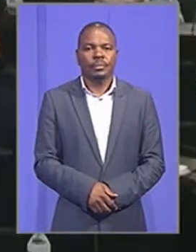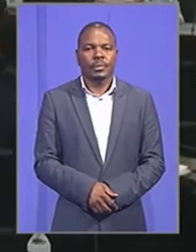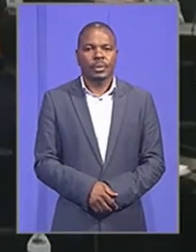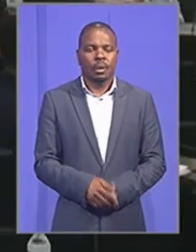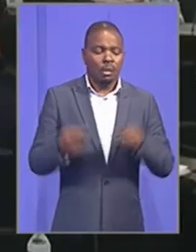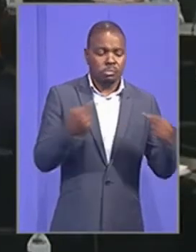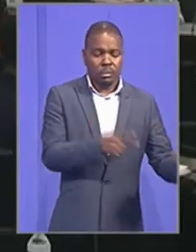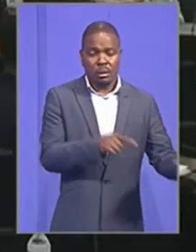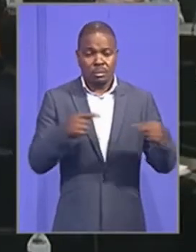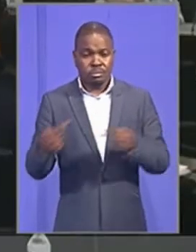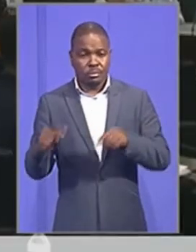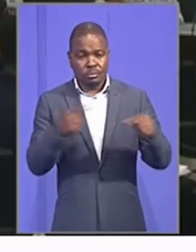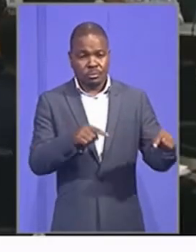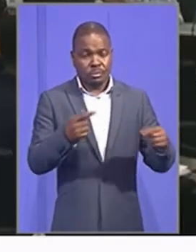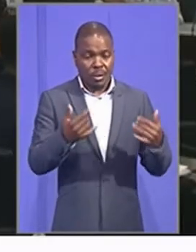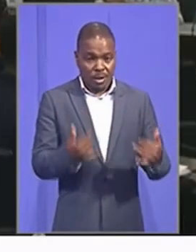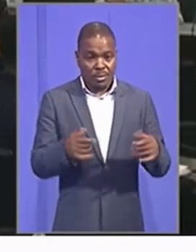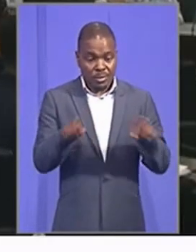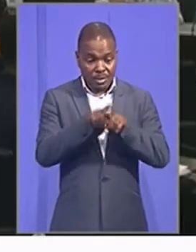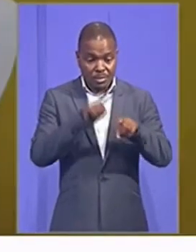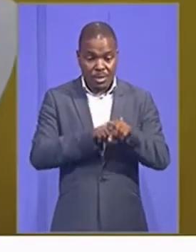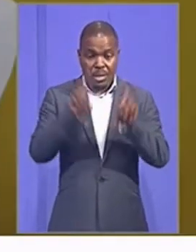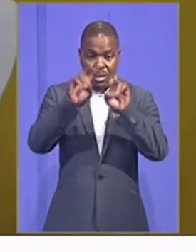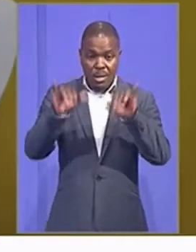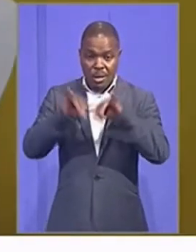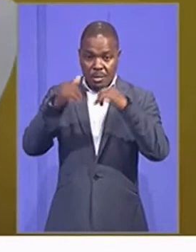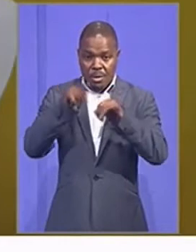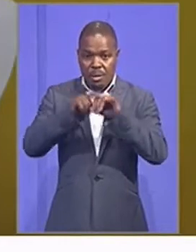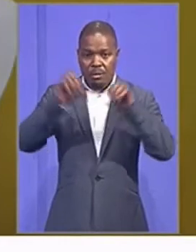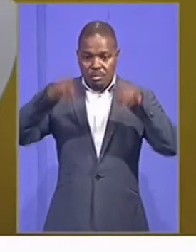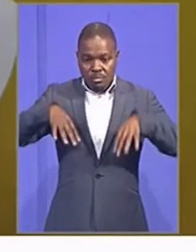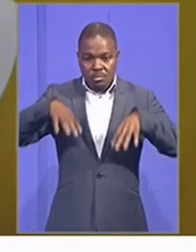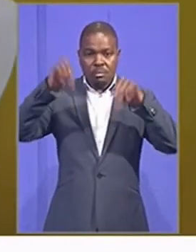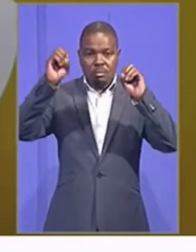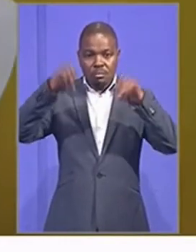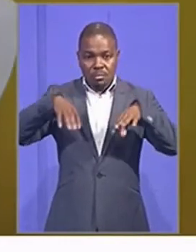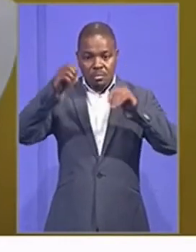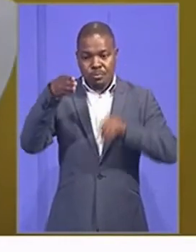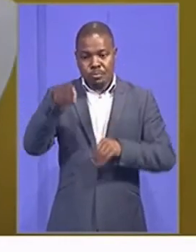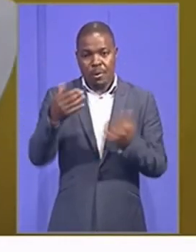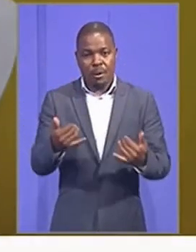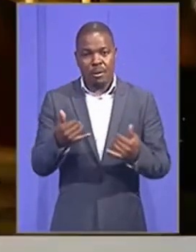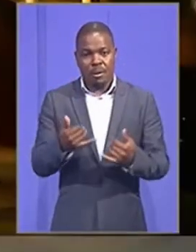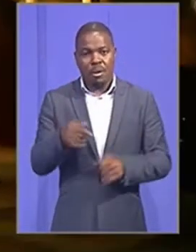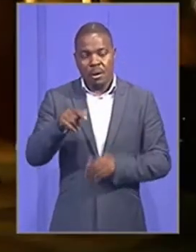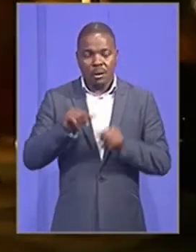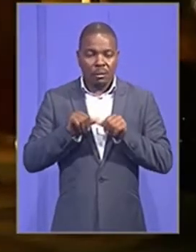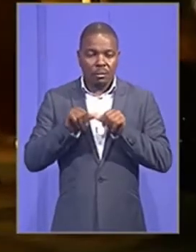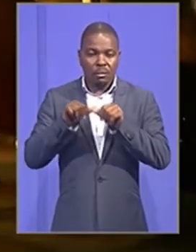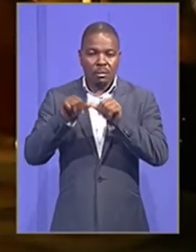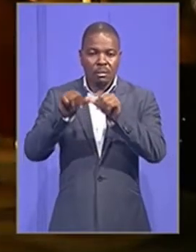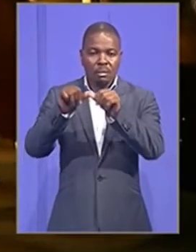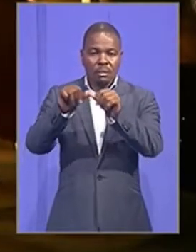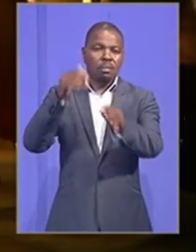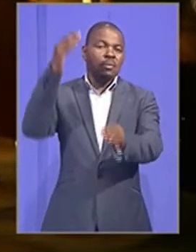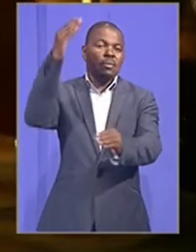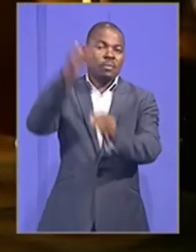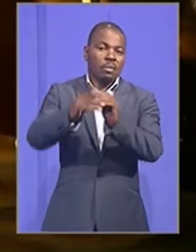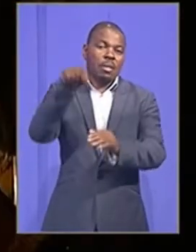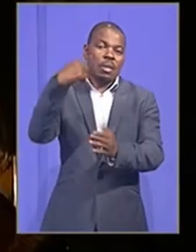Dingangisano tseno di tshwarwa ka nako e Eskom e diragatsang kgaogo e rulagantsweng ya motlakase e tla tswelelang go fitlha mo bekeng e